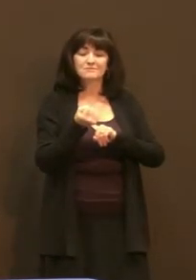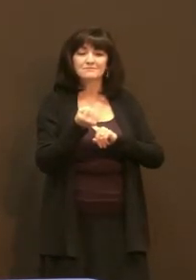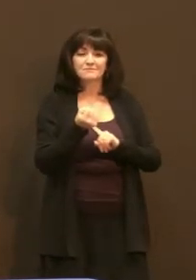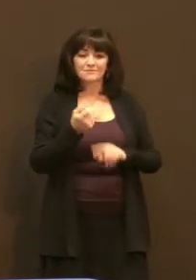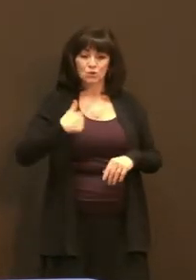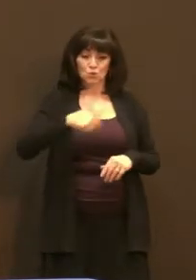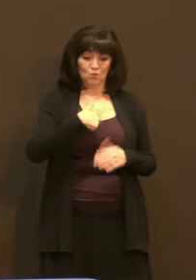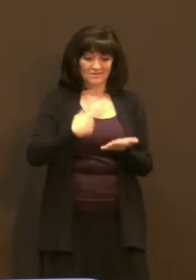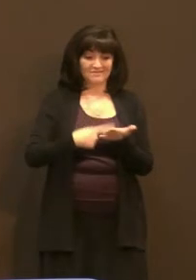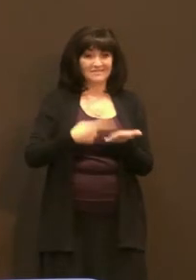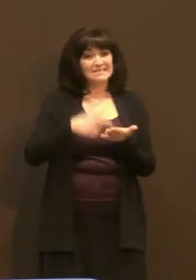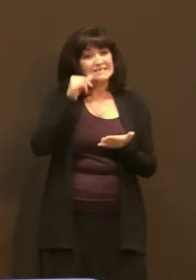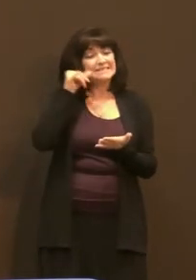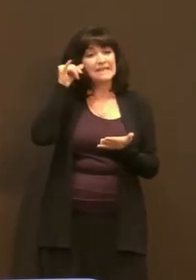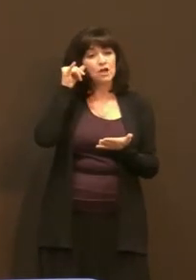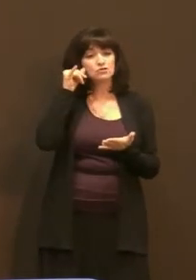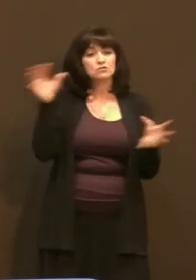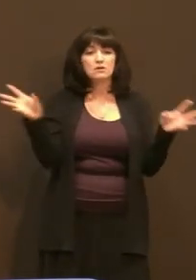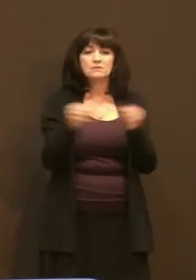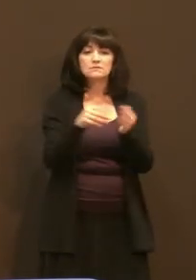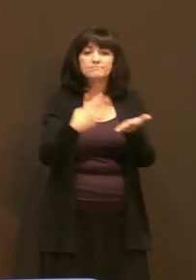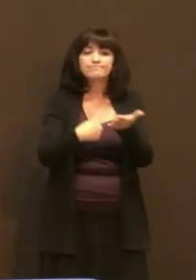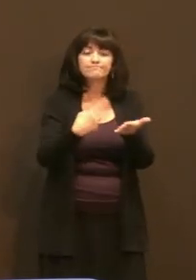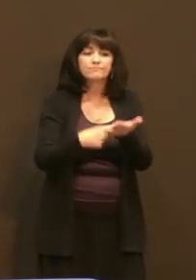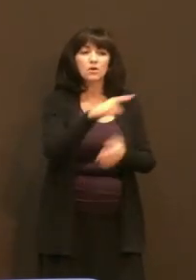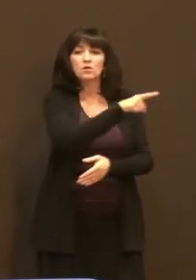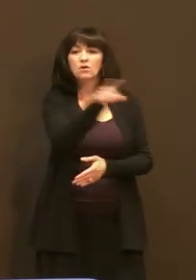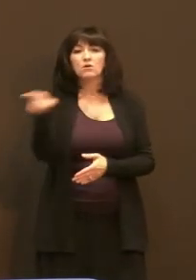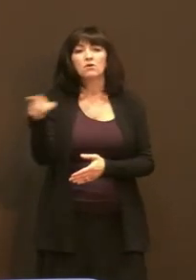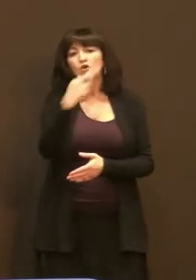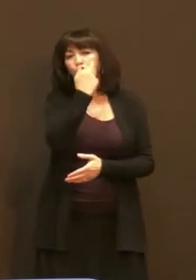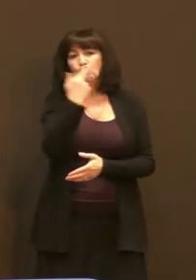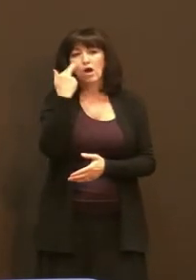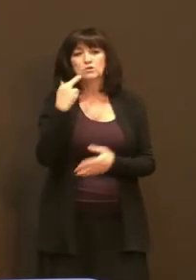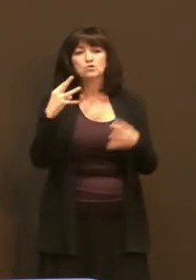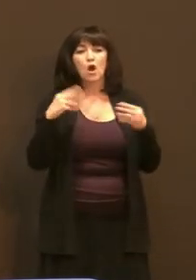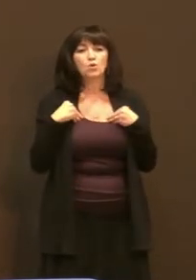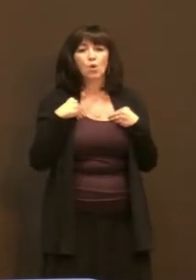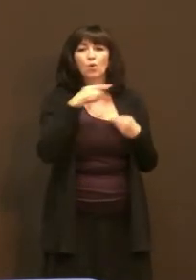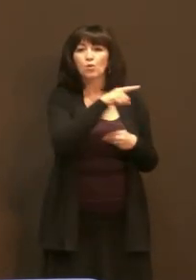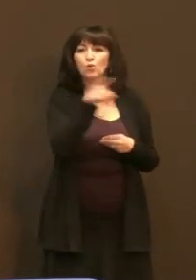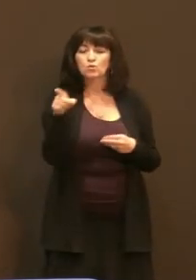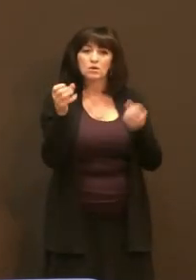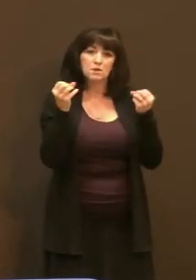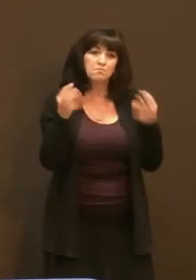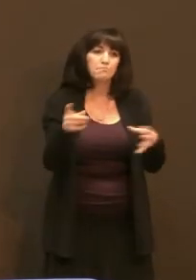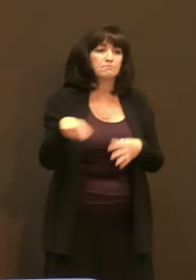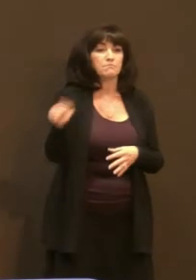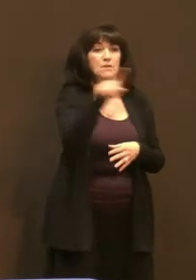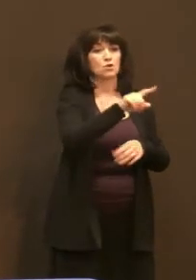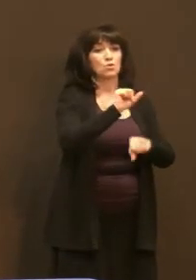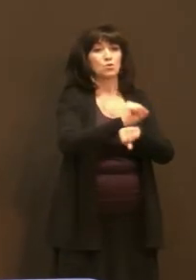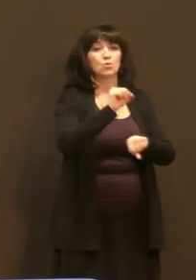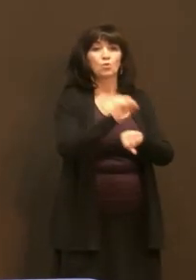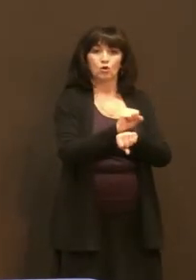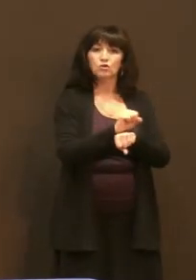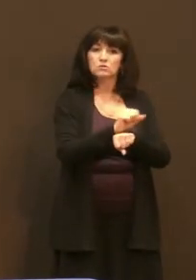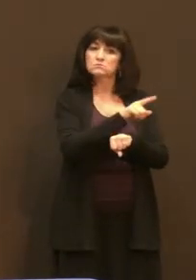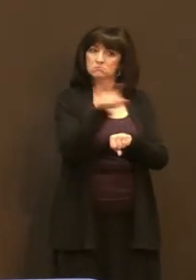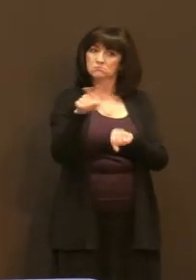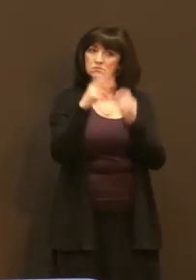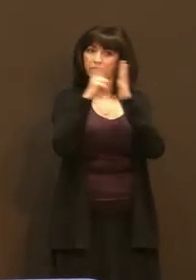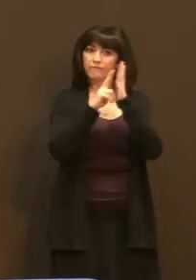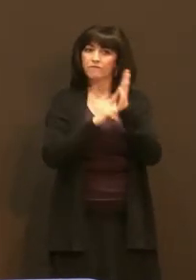Restaurant Association, and they have a majority of their workers or a large number of their workers that are on